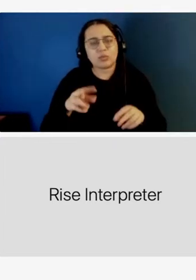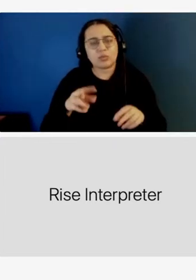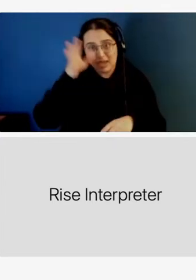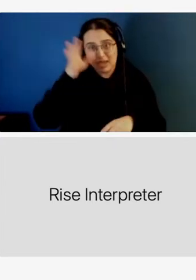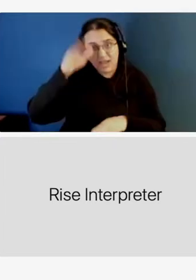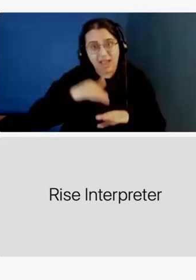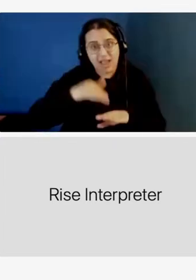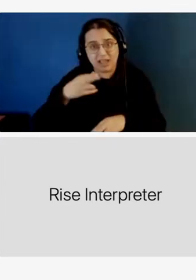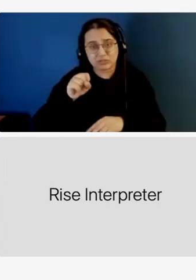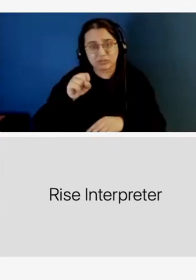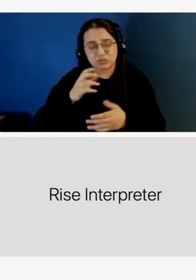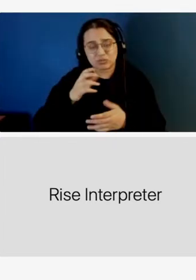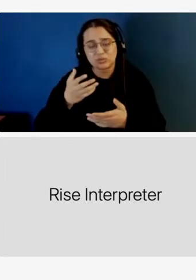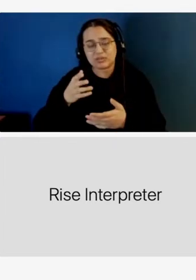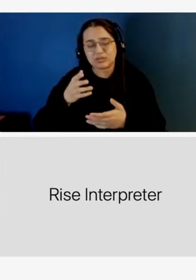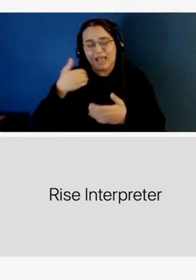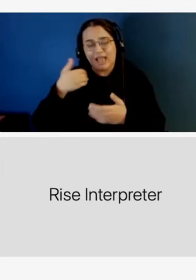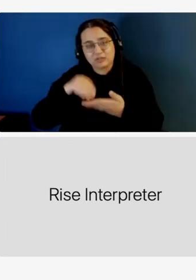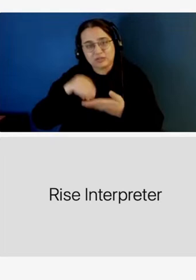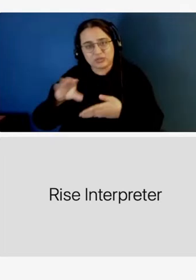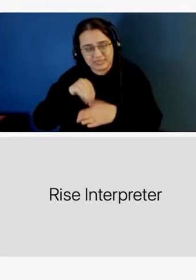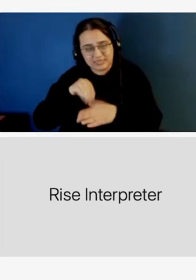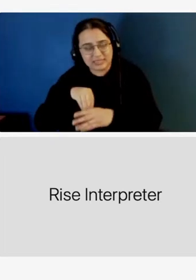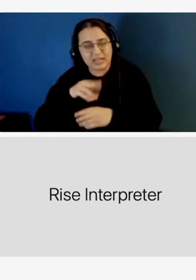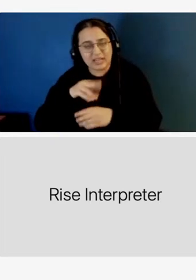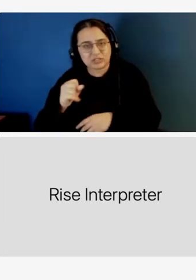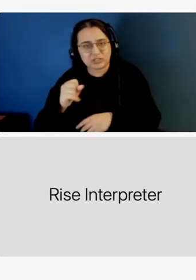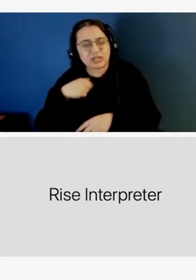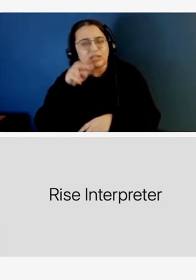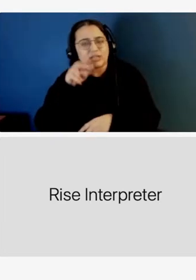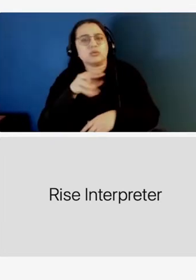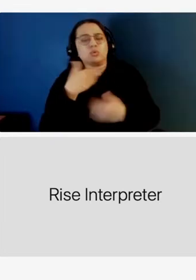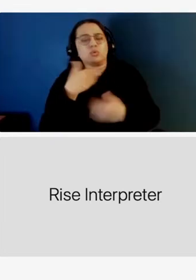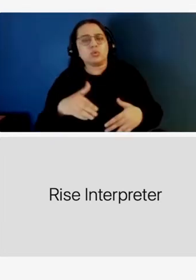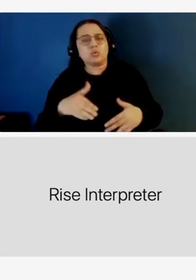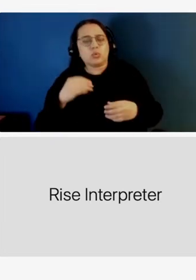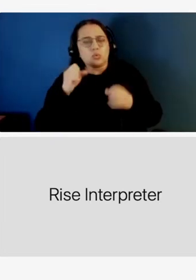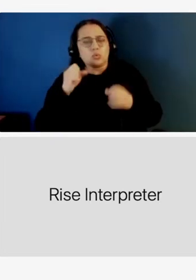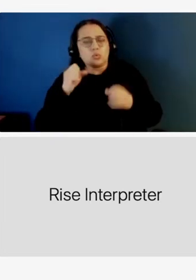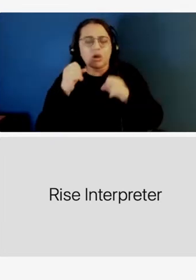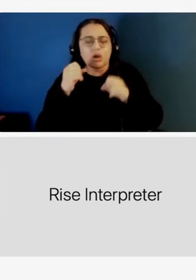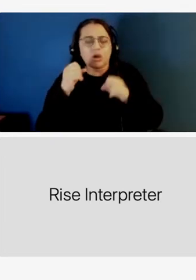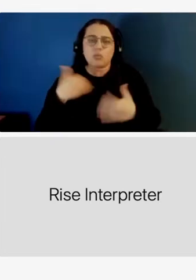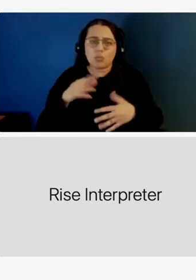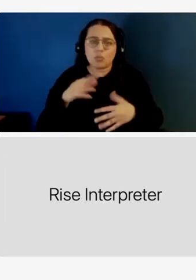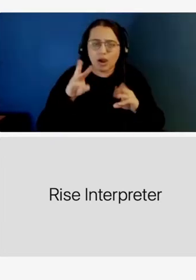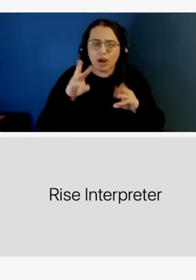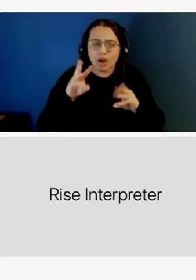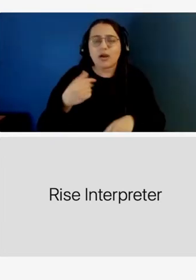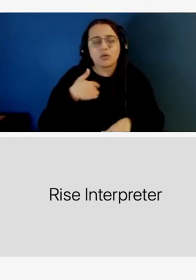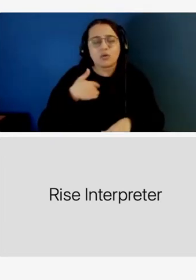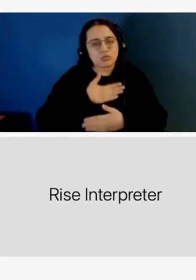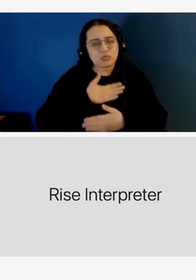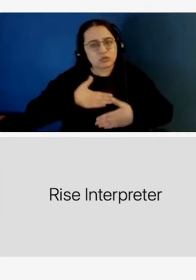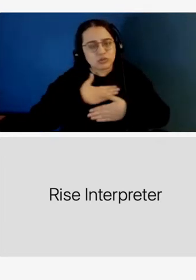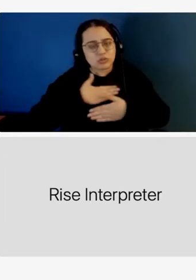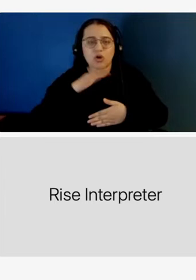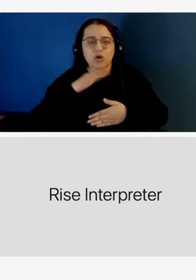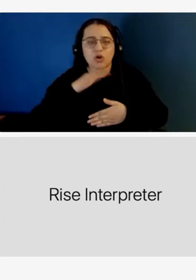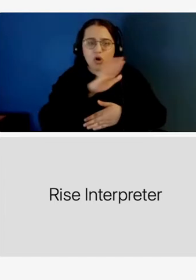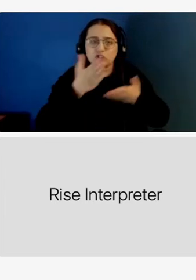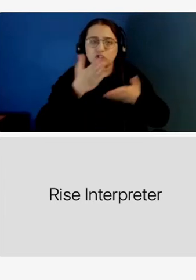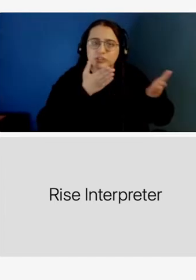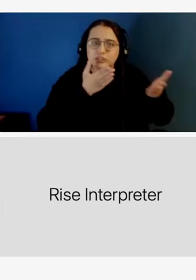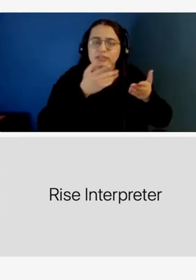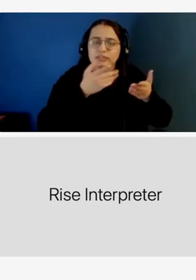So really appreciate the education that and the leadership that our student services and our supervisors are providing to our